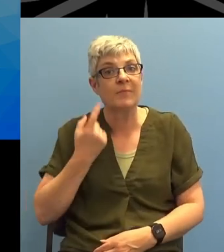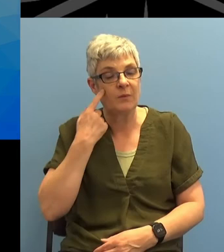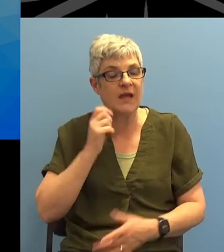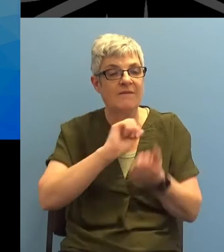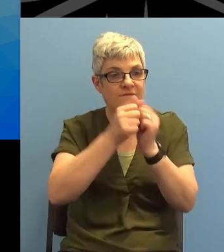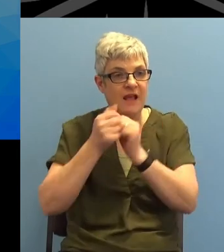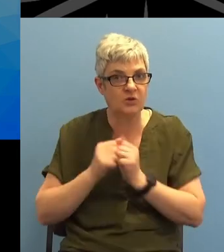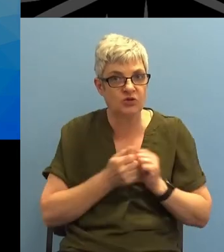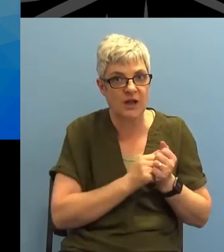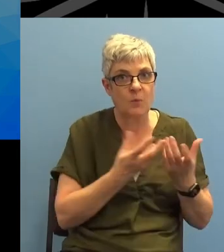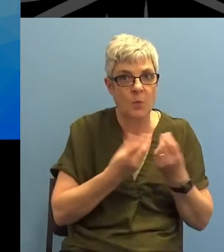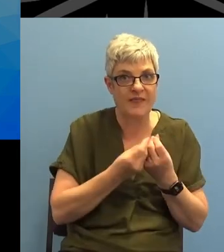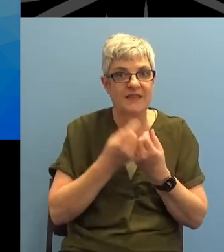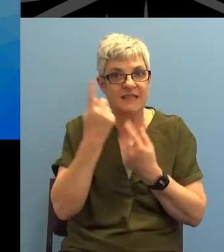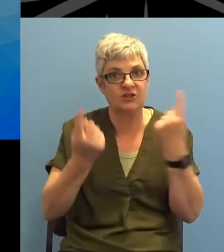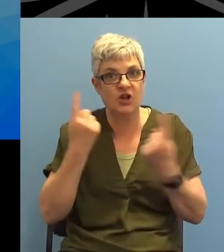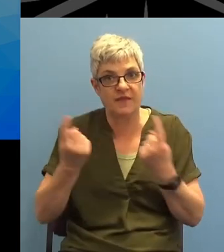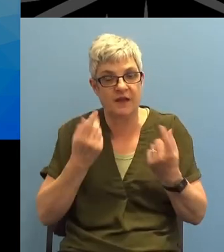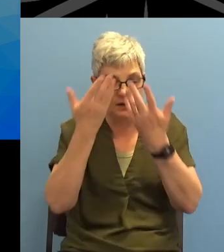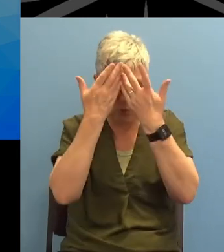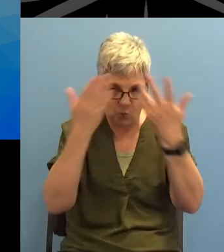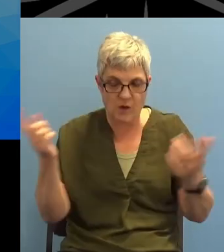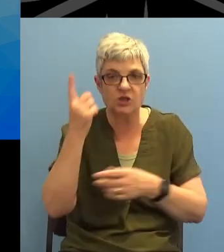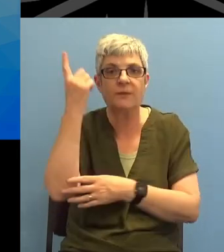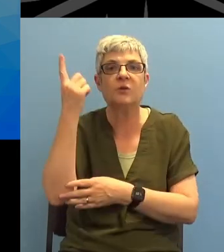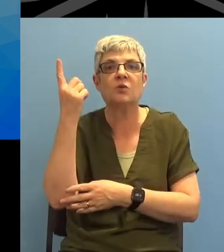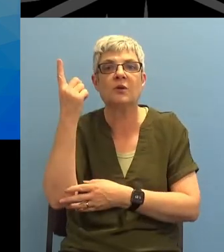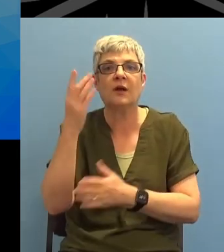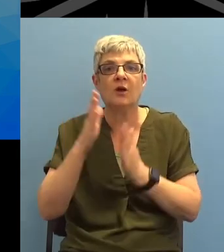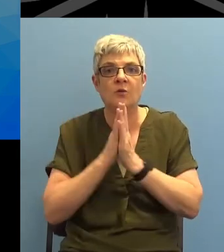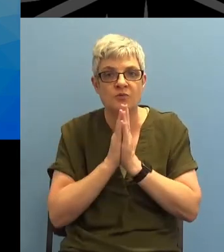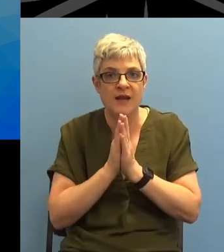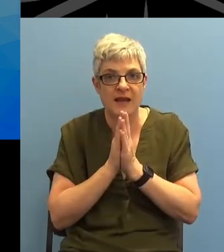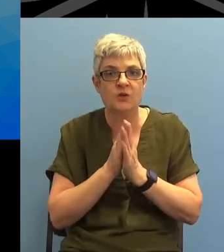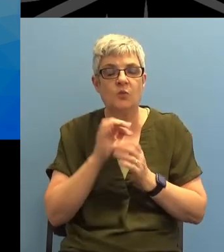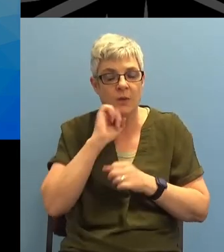other and worship you. We pray that you would be in all these